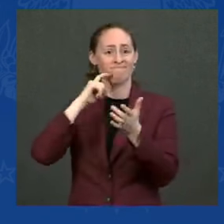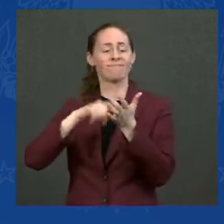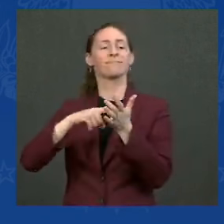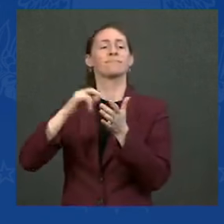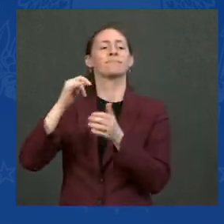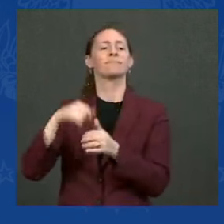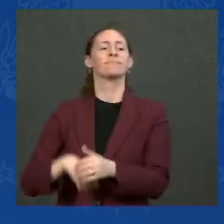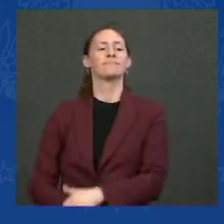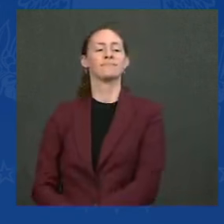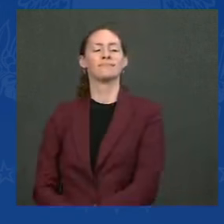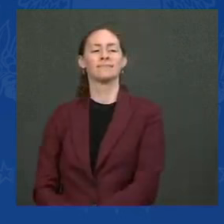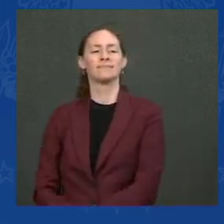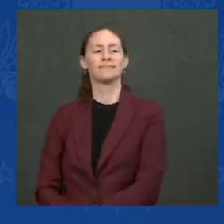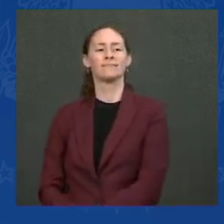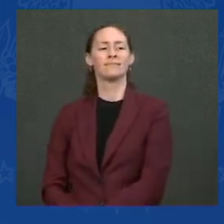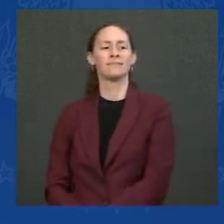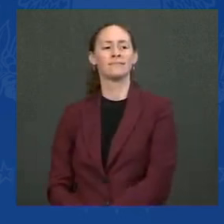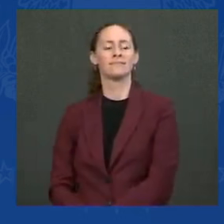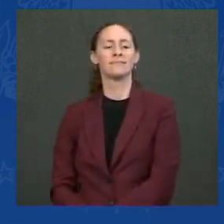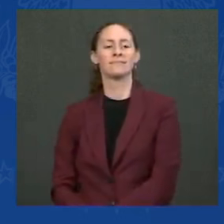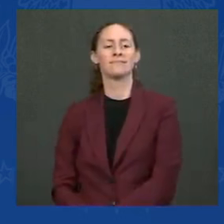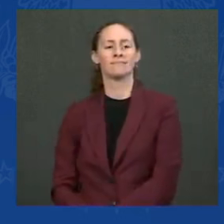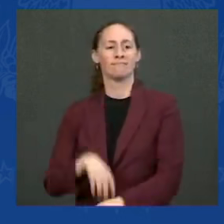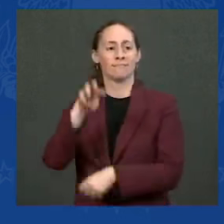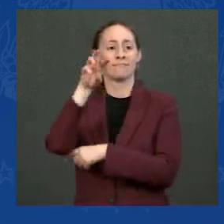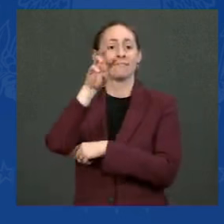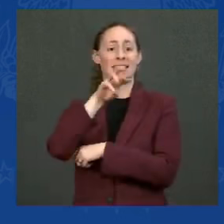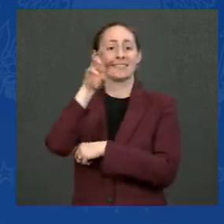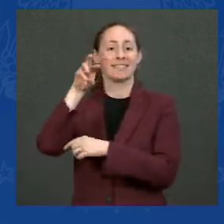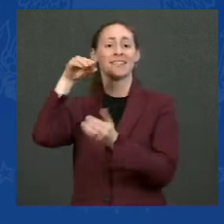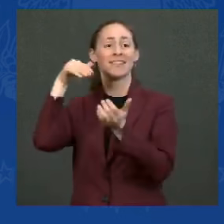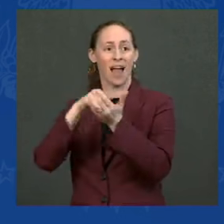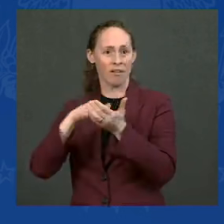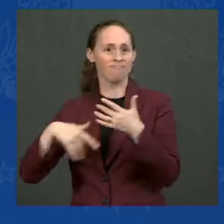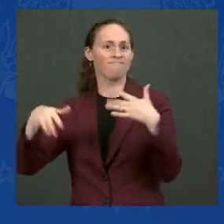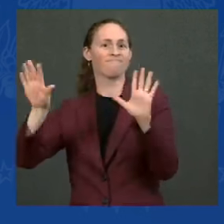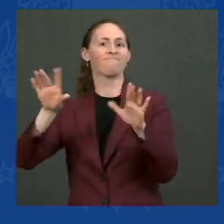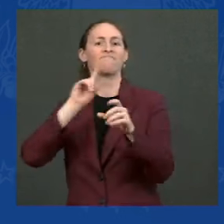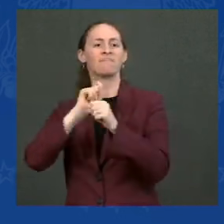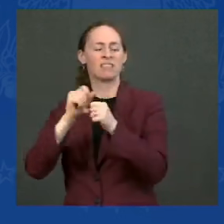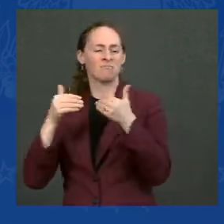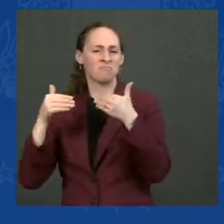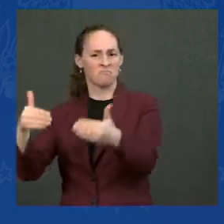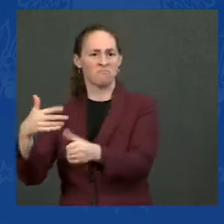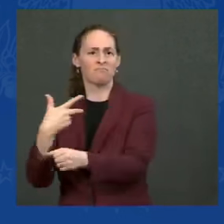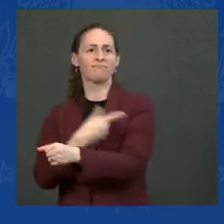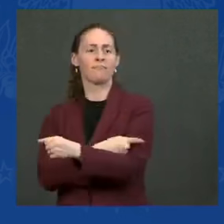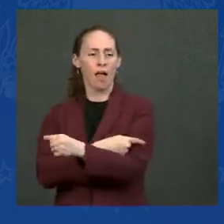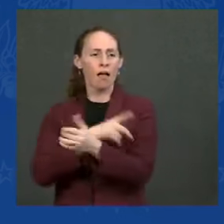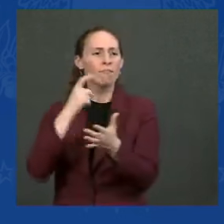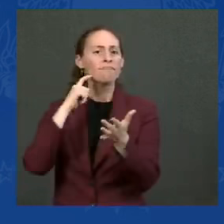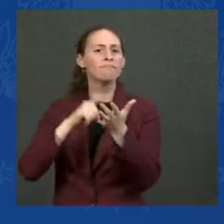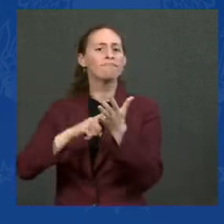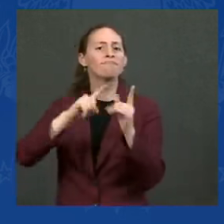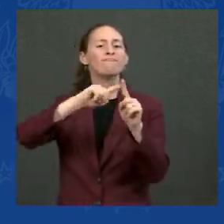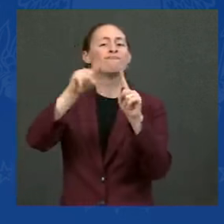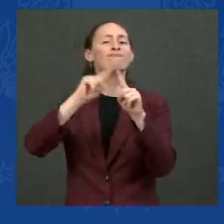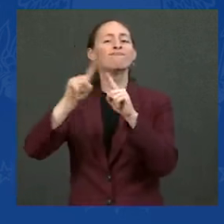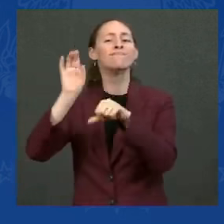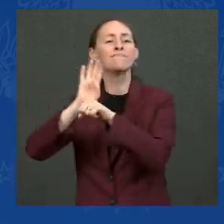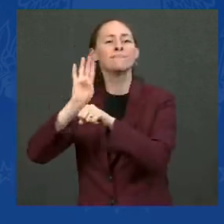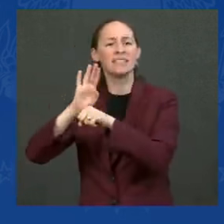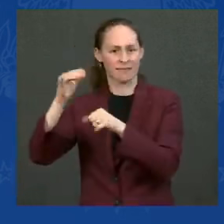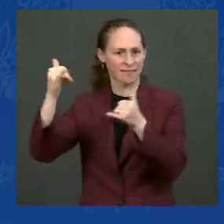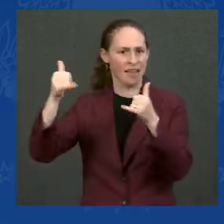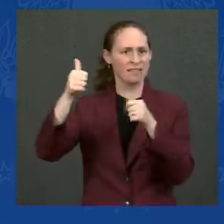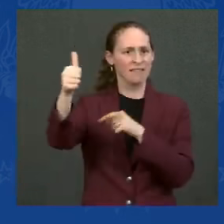66,800 complied. People chose to get vaccinated. That's why we're seeing more companies signing up. I recently met with the CEOs of